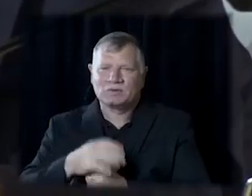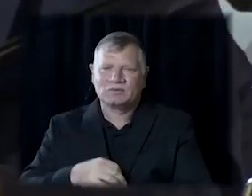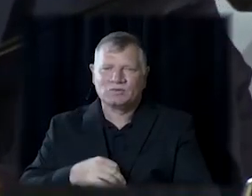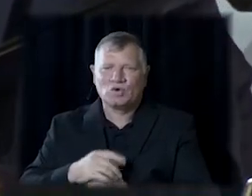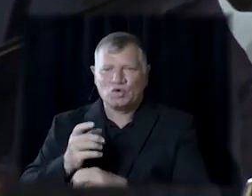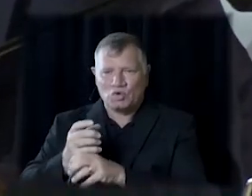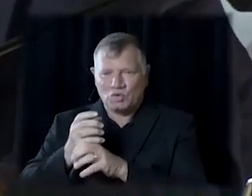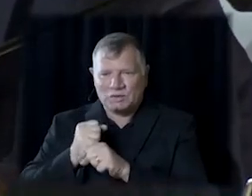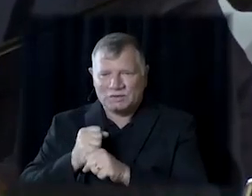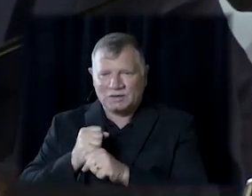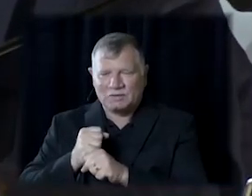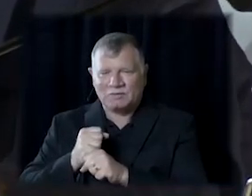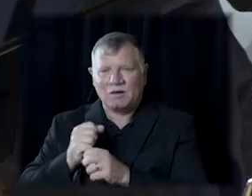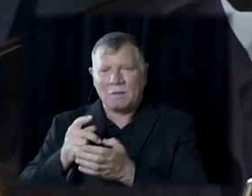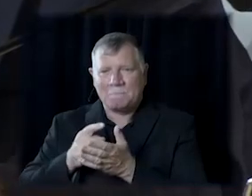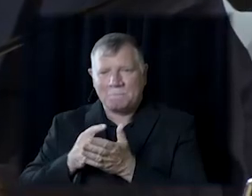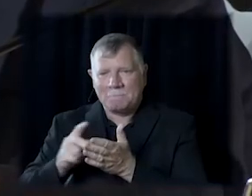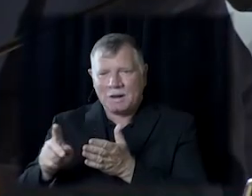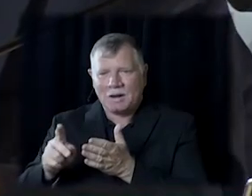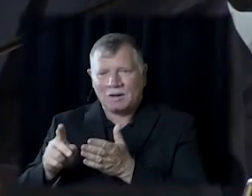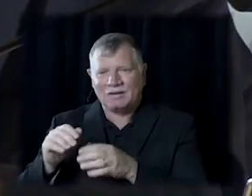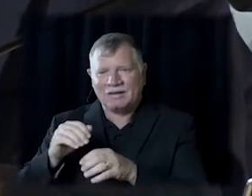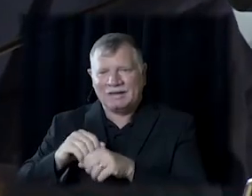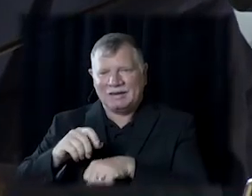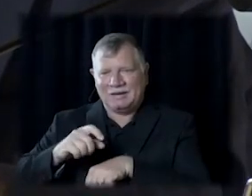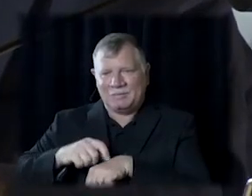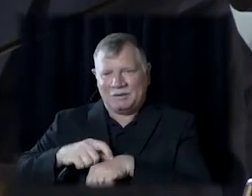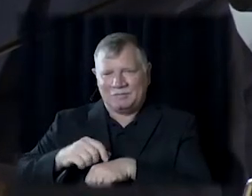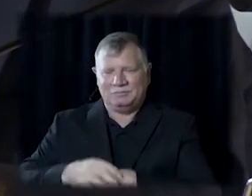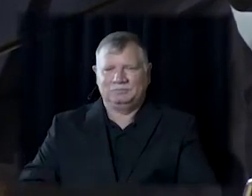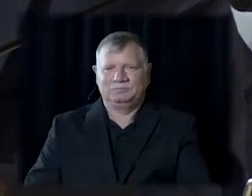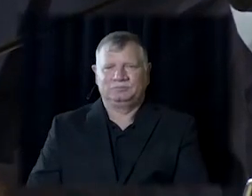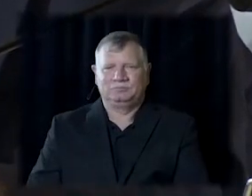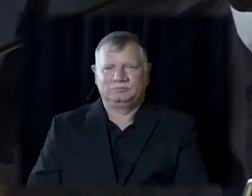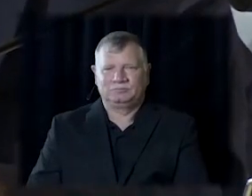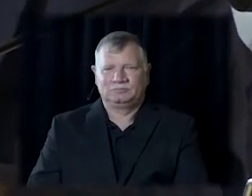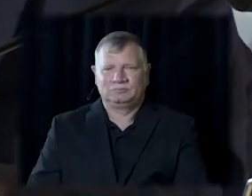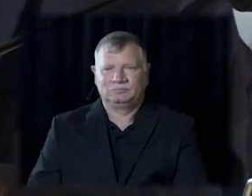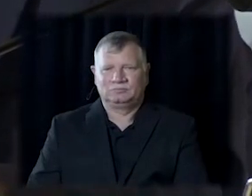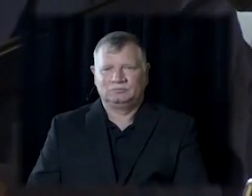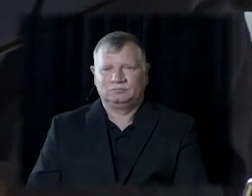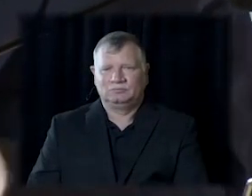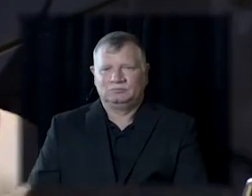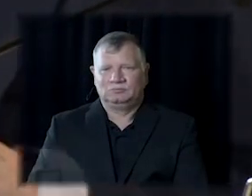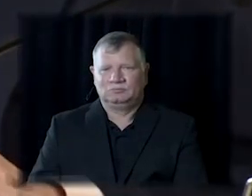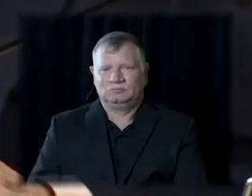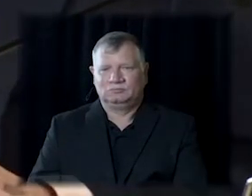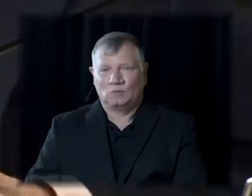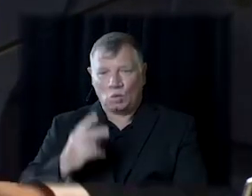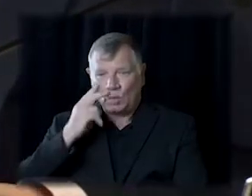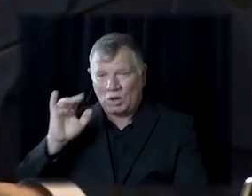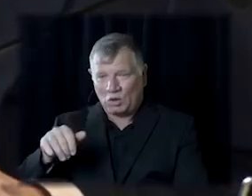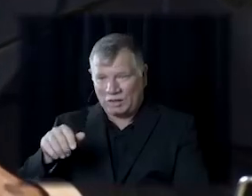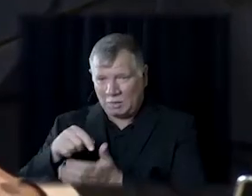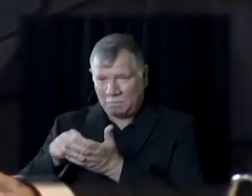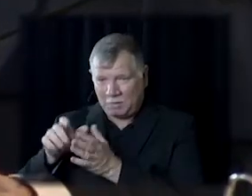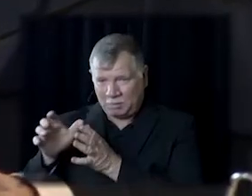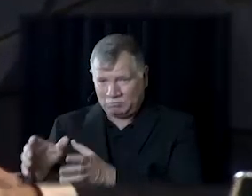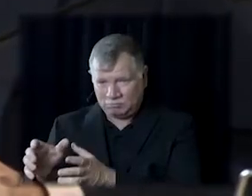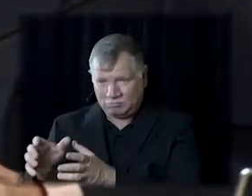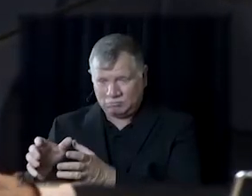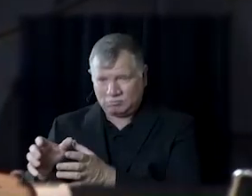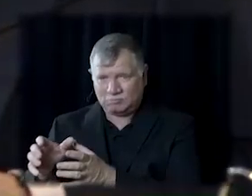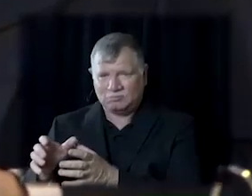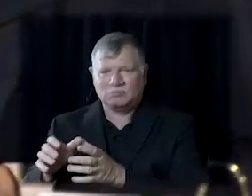you receive payment of a past due amount within a specific period of time. We looked at those payments.